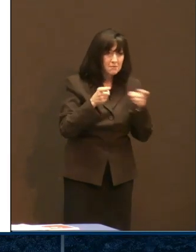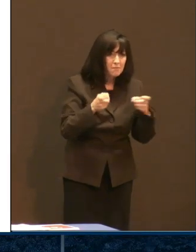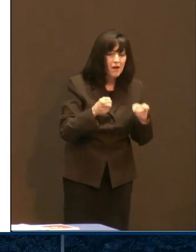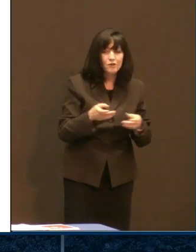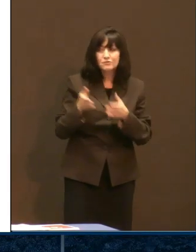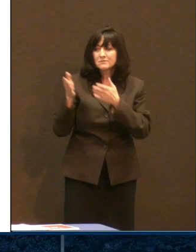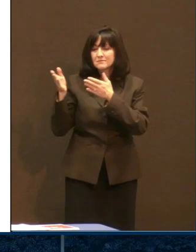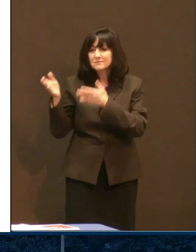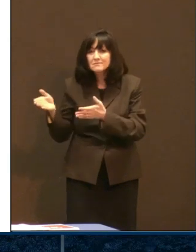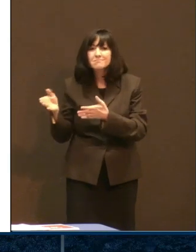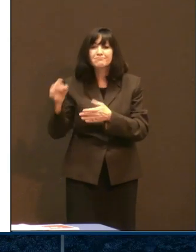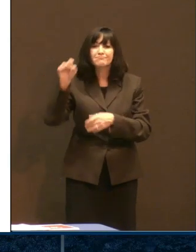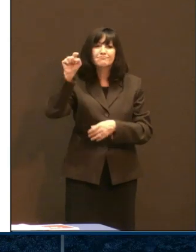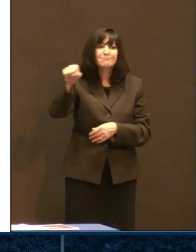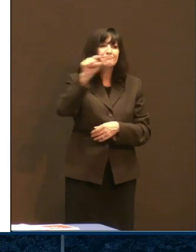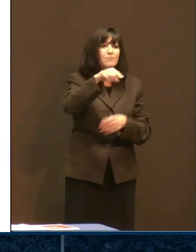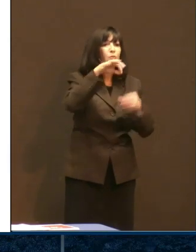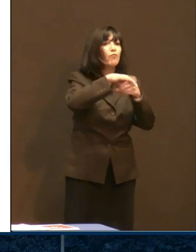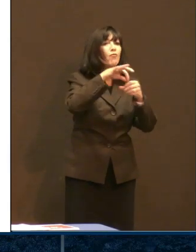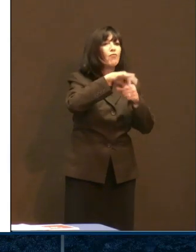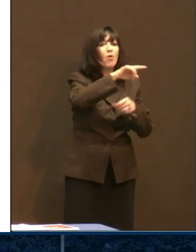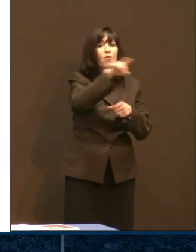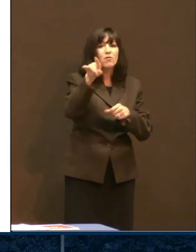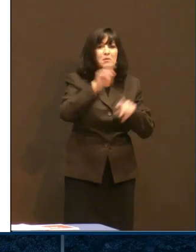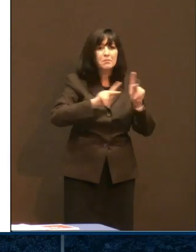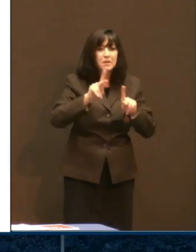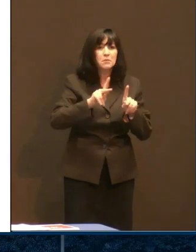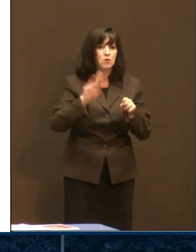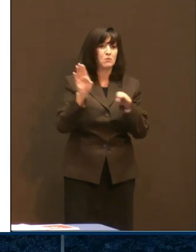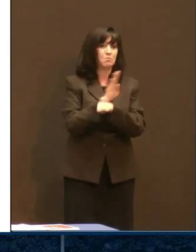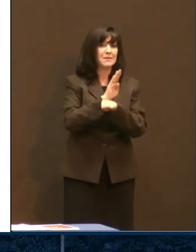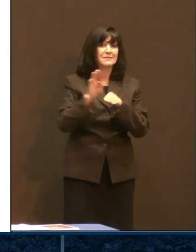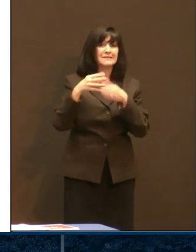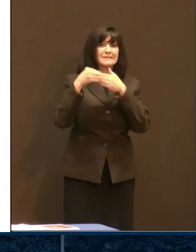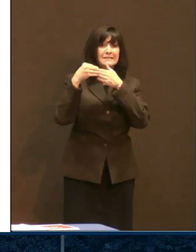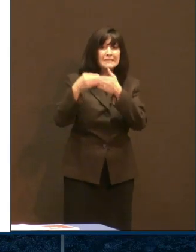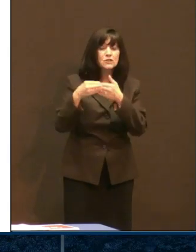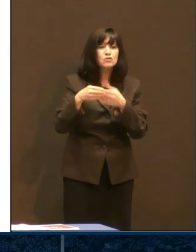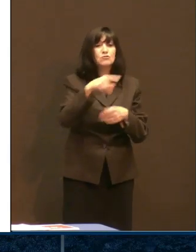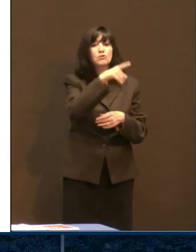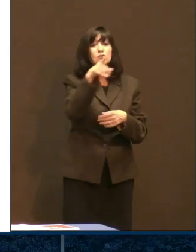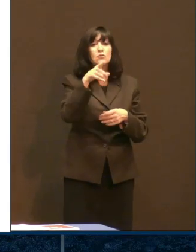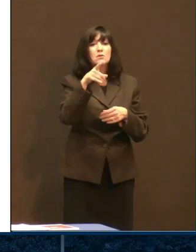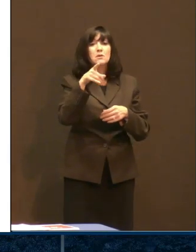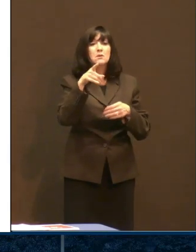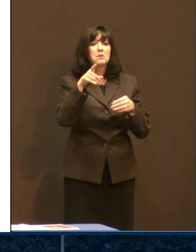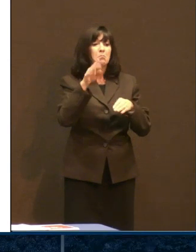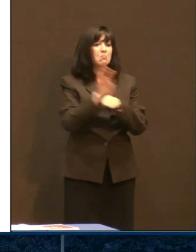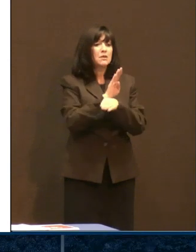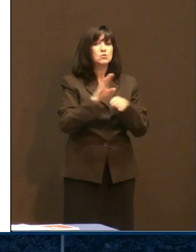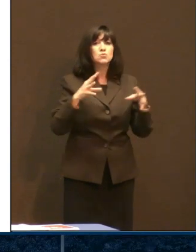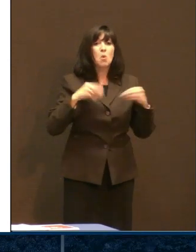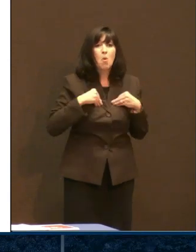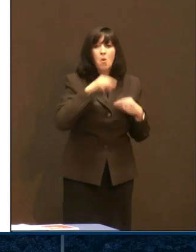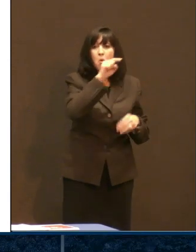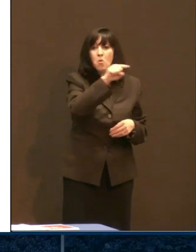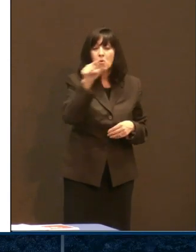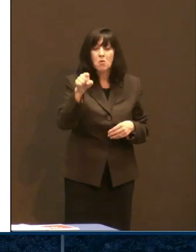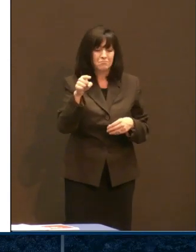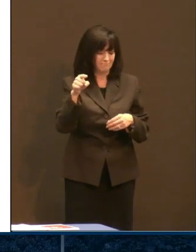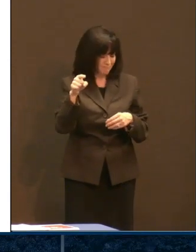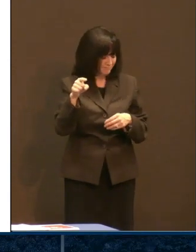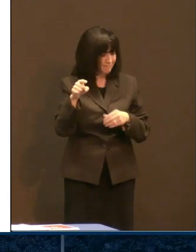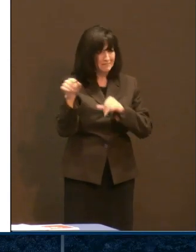officials, mayors, business leaders, everybody across our state, even the protesters out there, reminding us